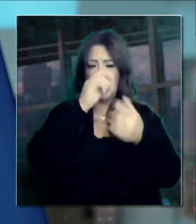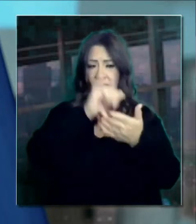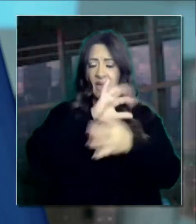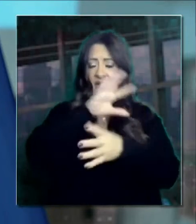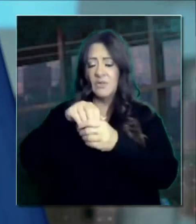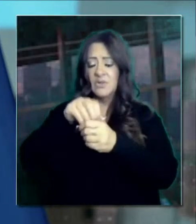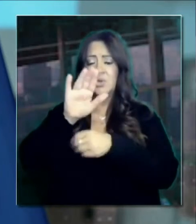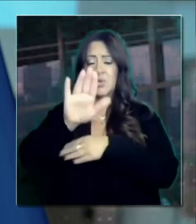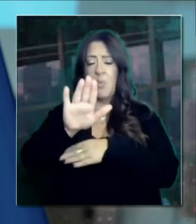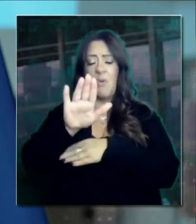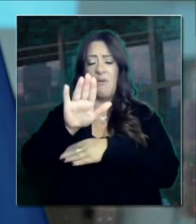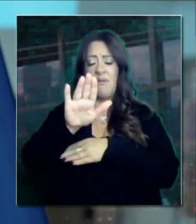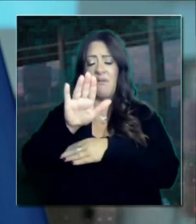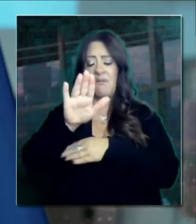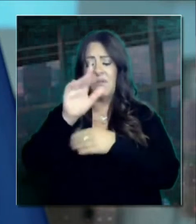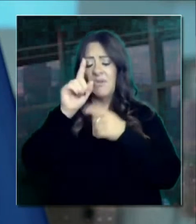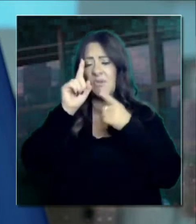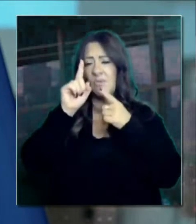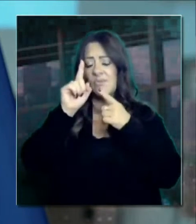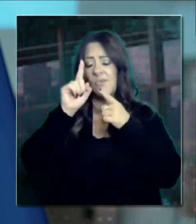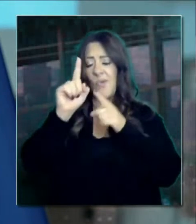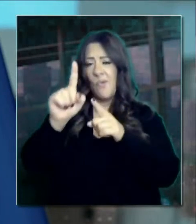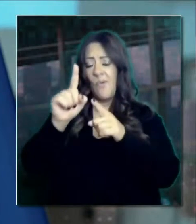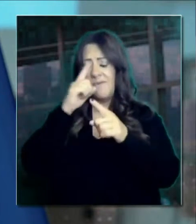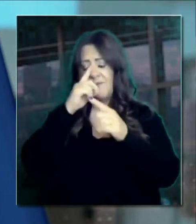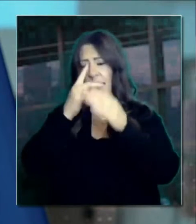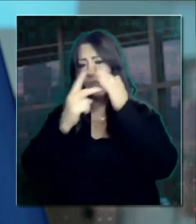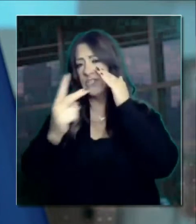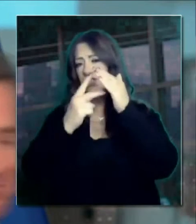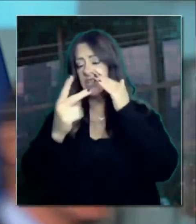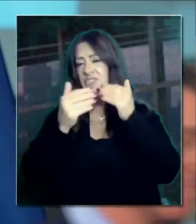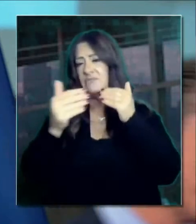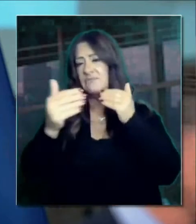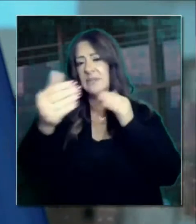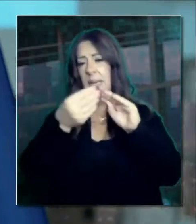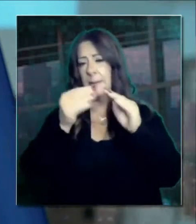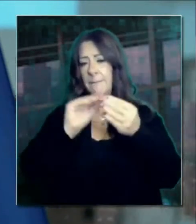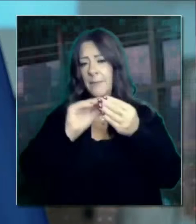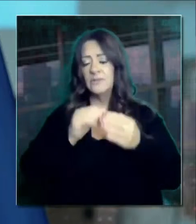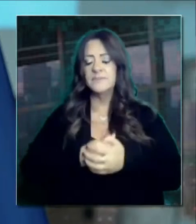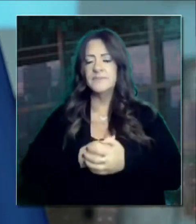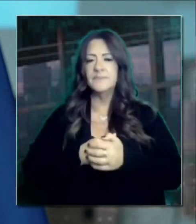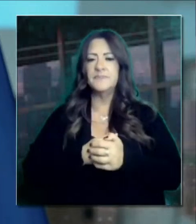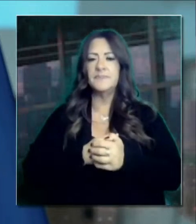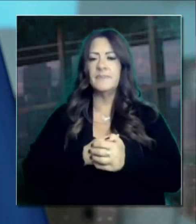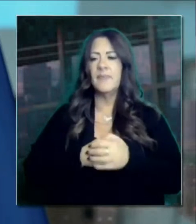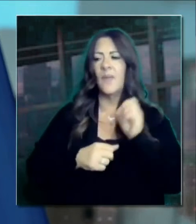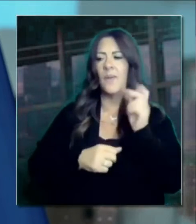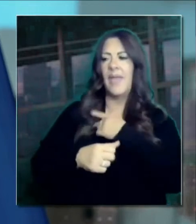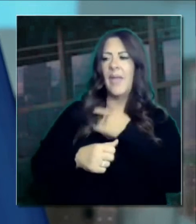halfway up here, eager to answer your question in nuance and specificity. Doctor?